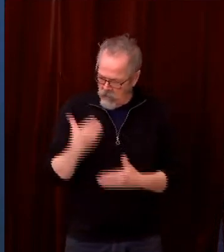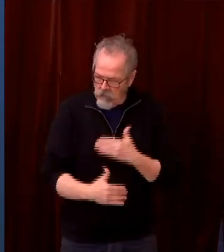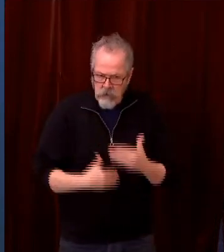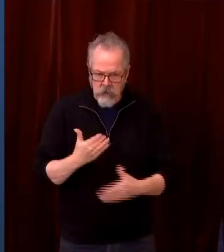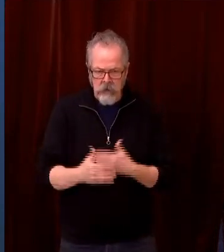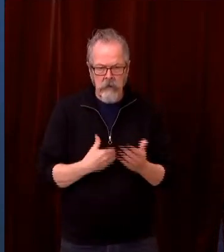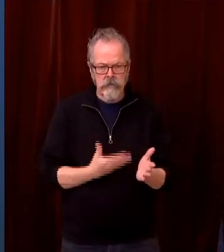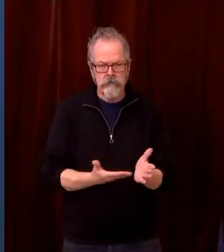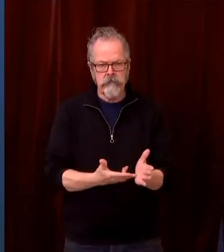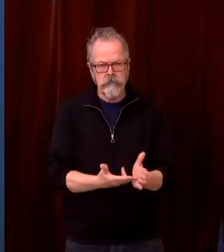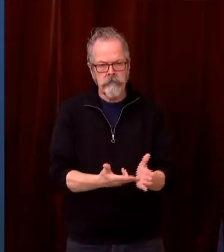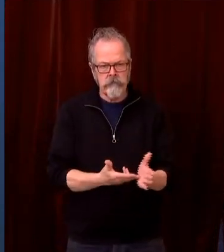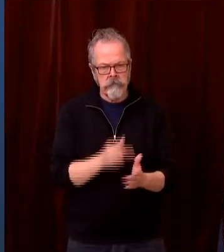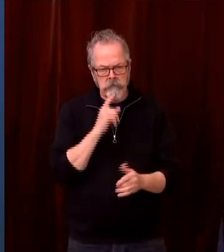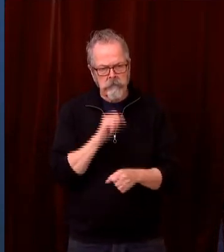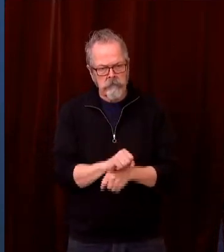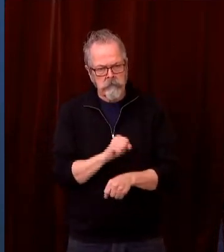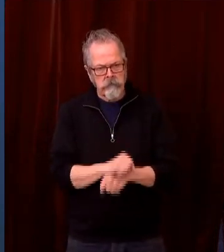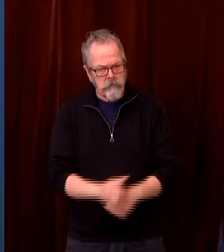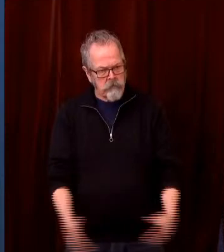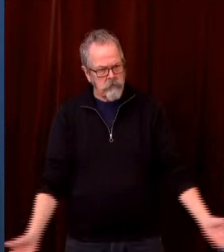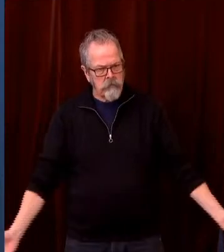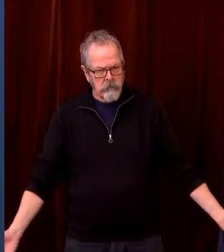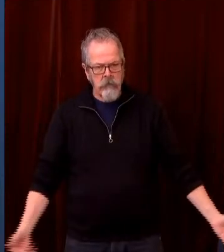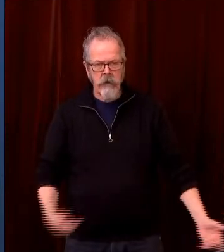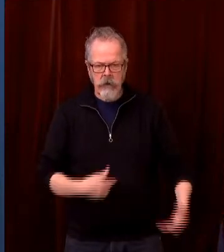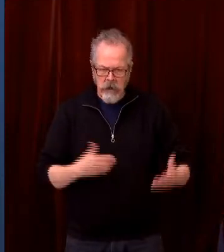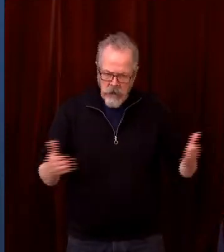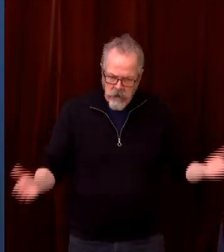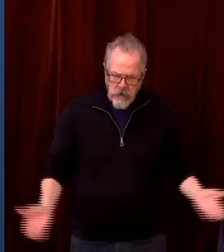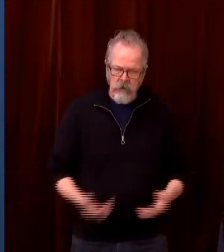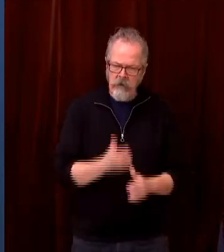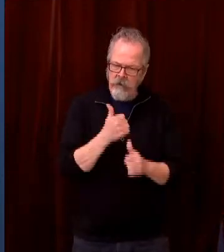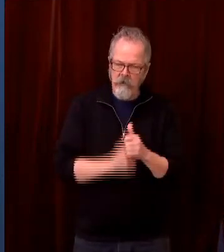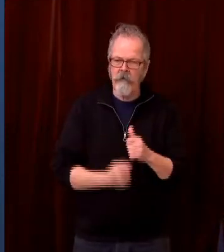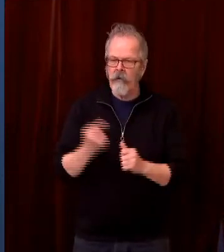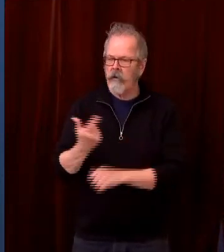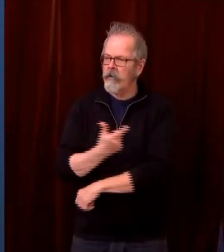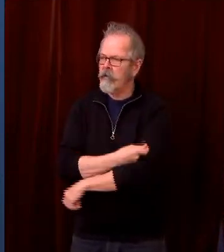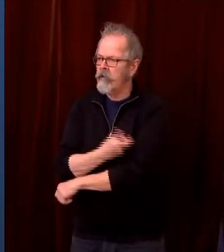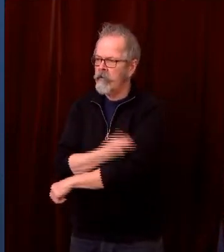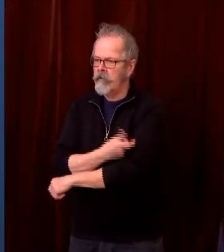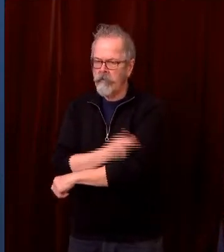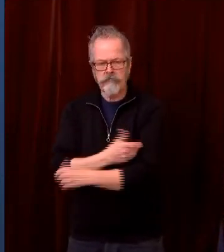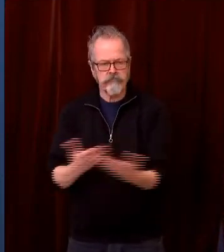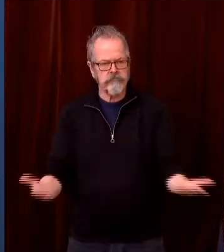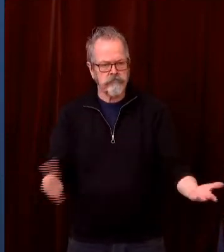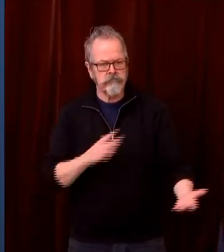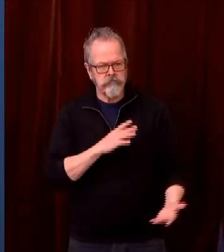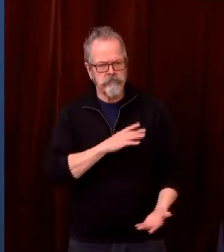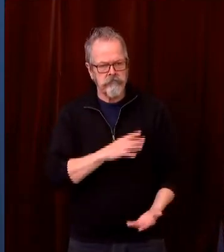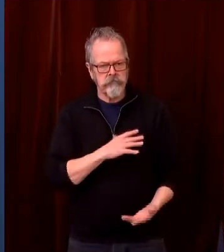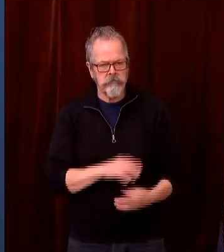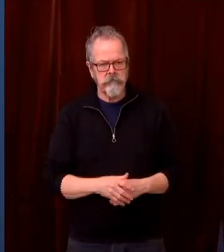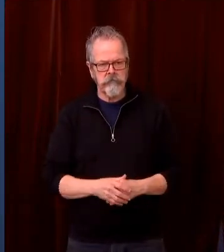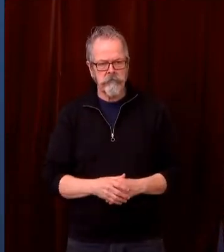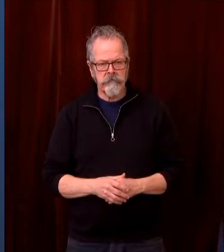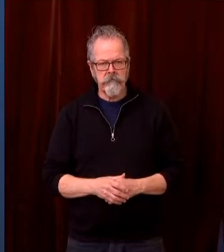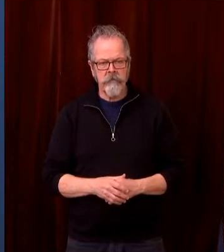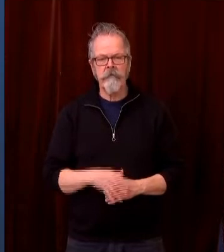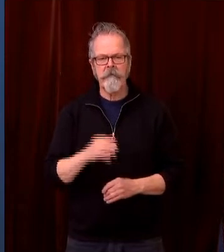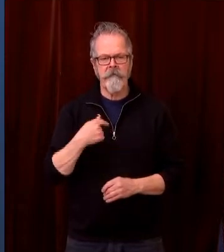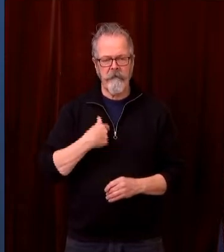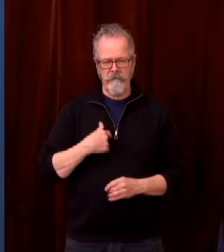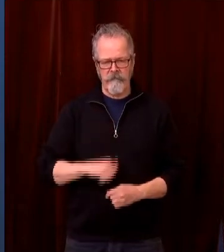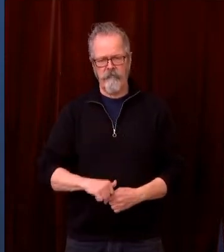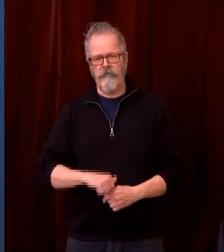which I encourage everyone to get, and because we are adopting these measures to increase vaccination rates in our state that I think we ought to